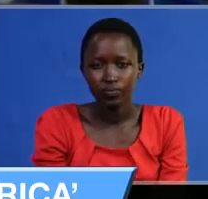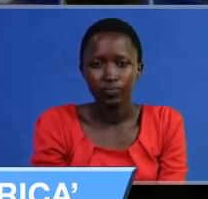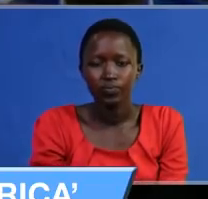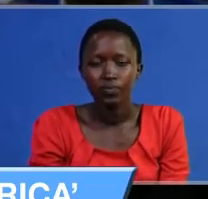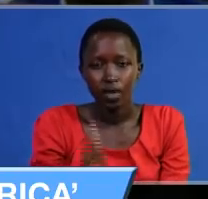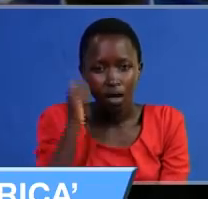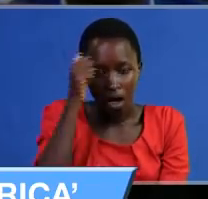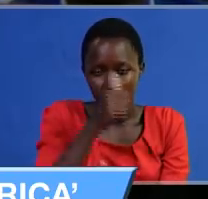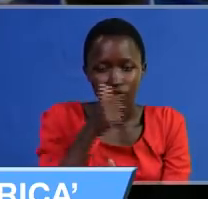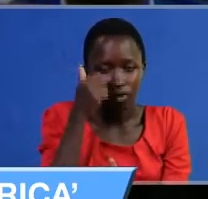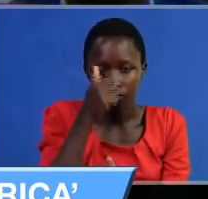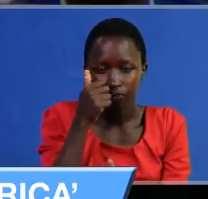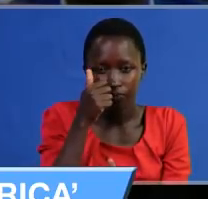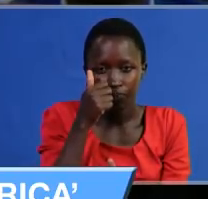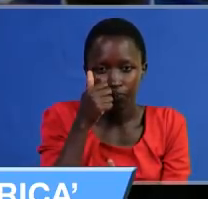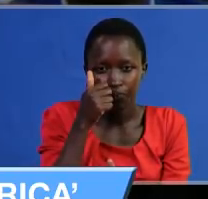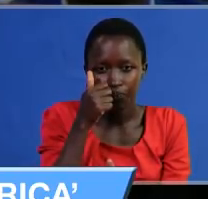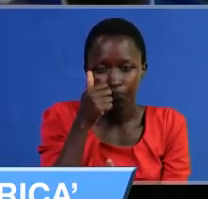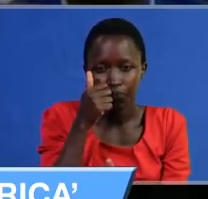Africa